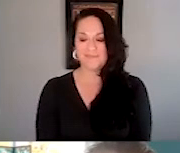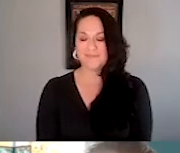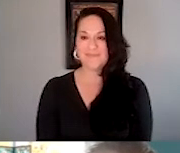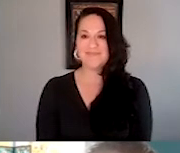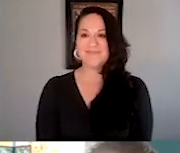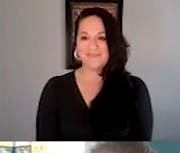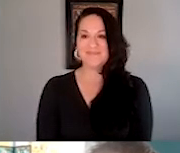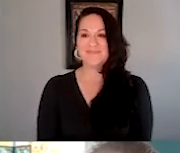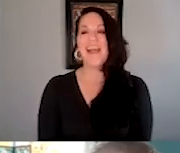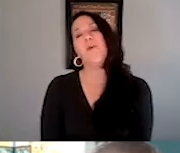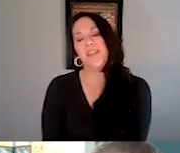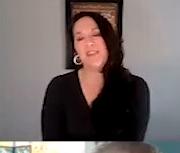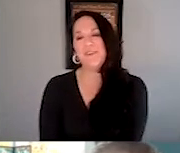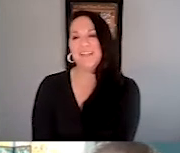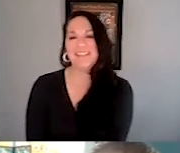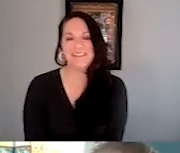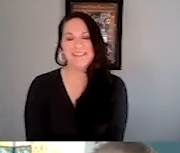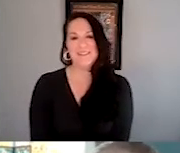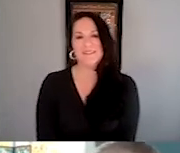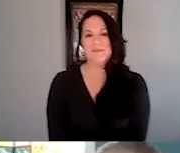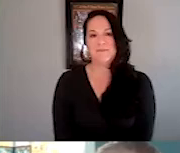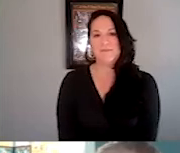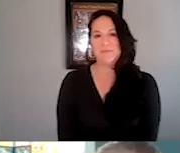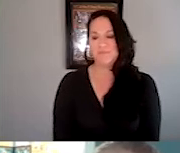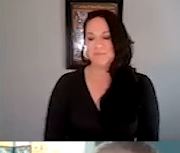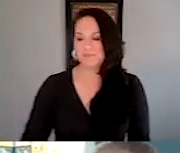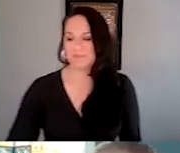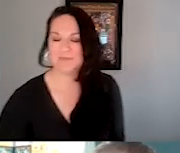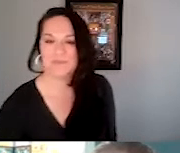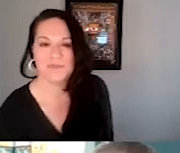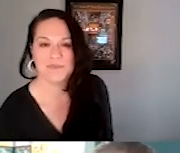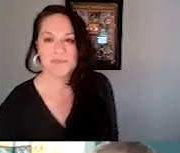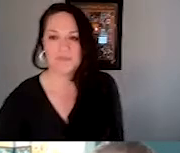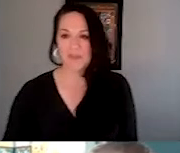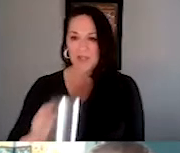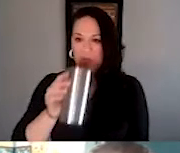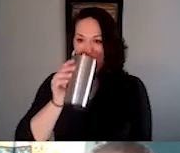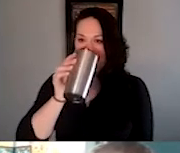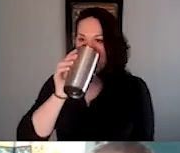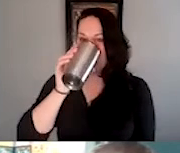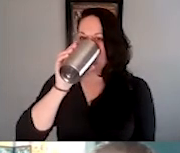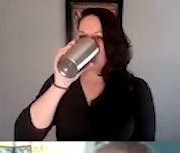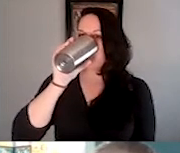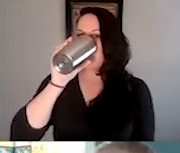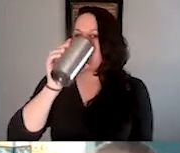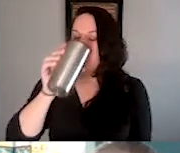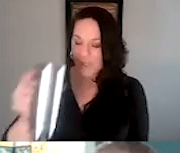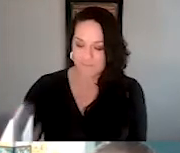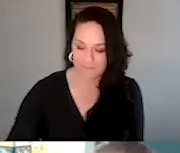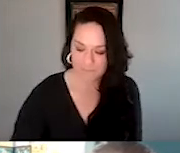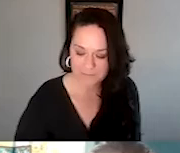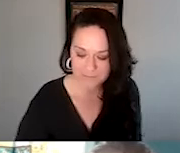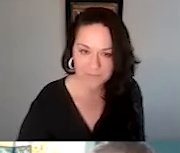I loved your presentation. Every time we train anybody in policy,